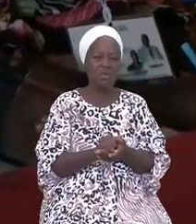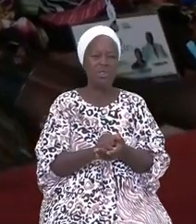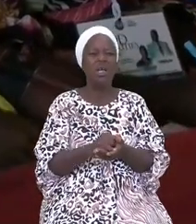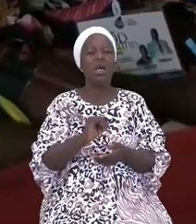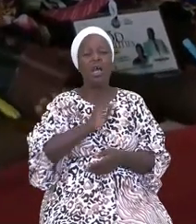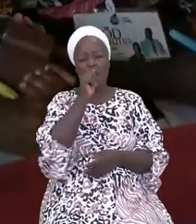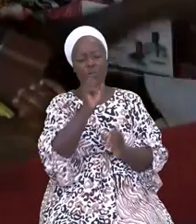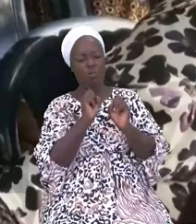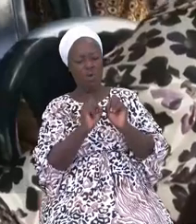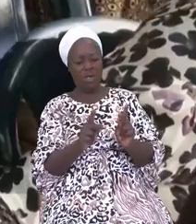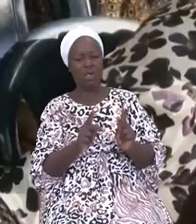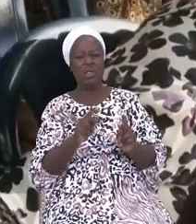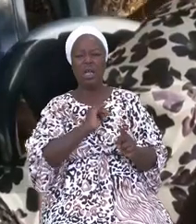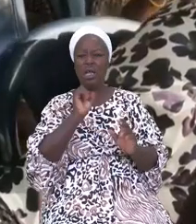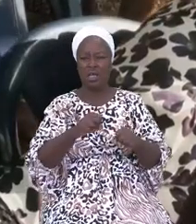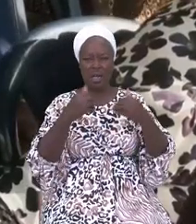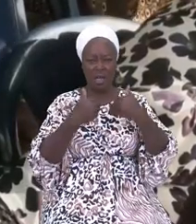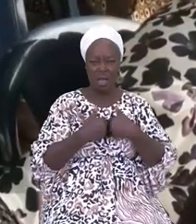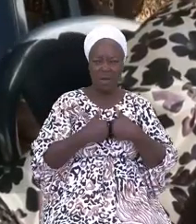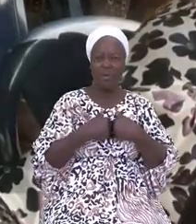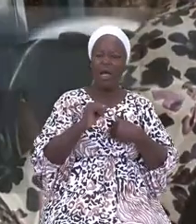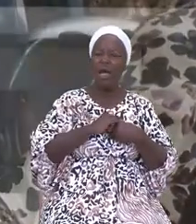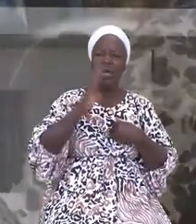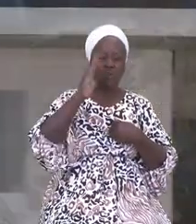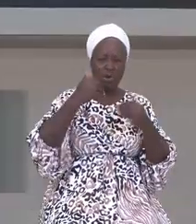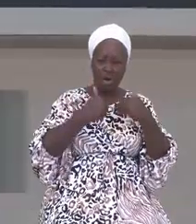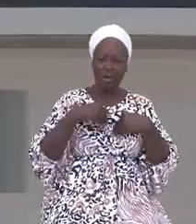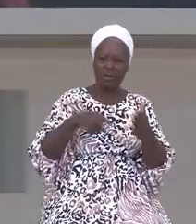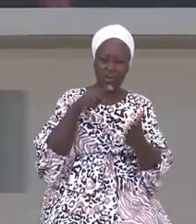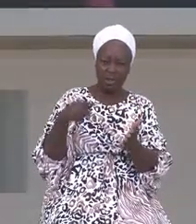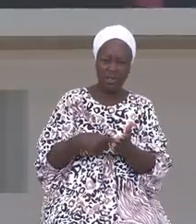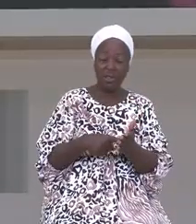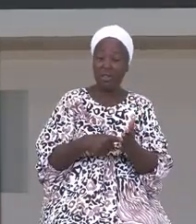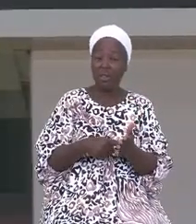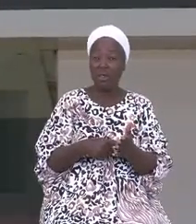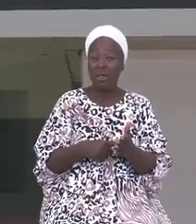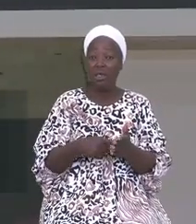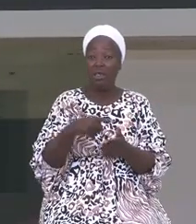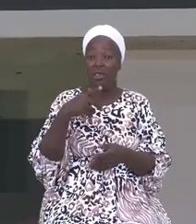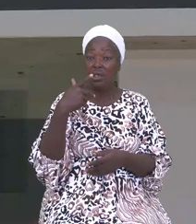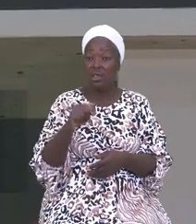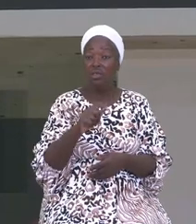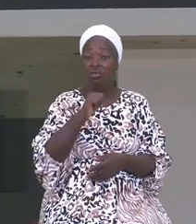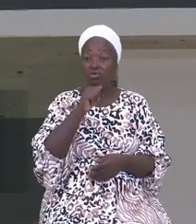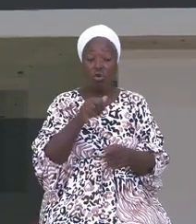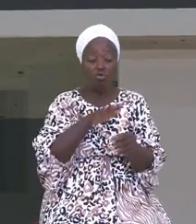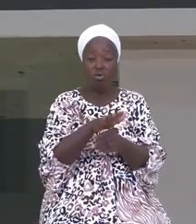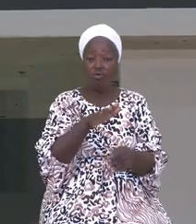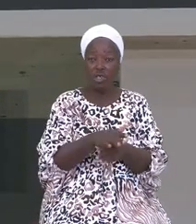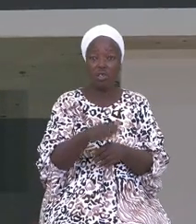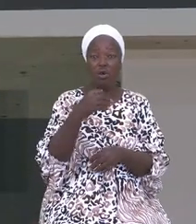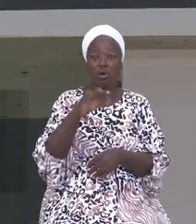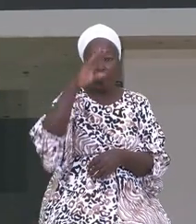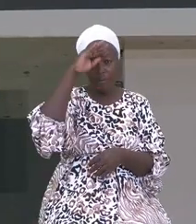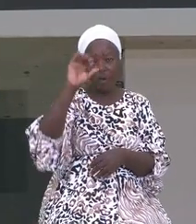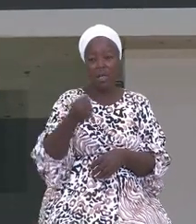qualified, I can have, I ought to have this. The insufficiency of man's